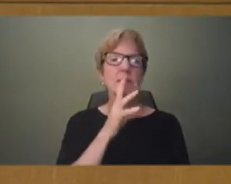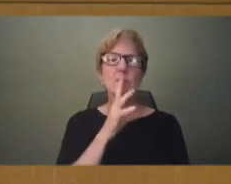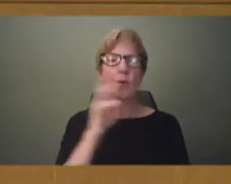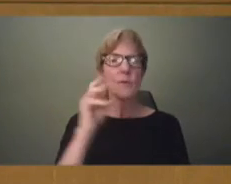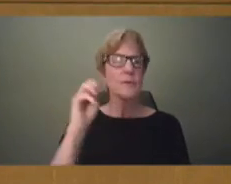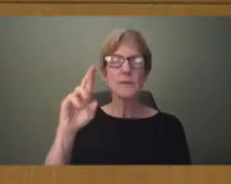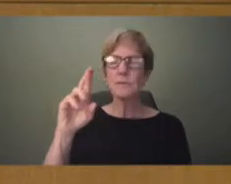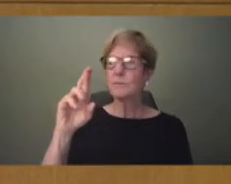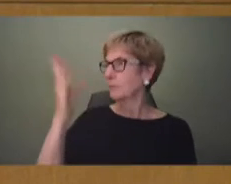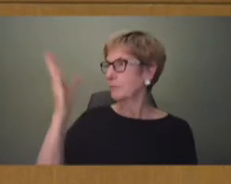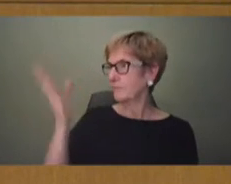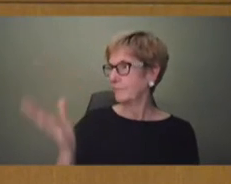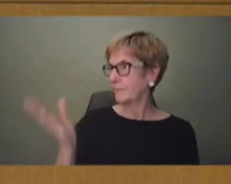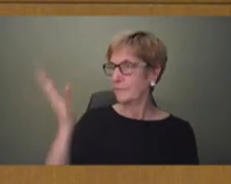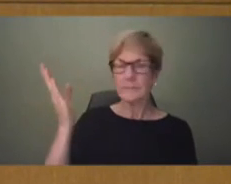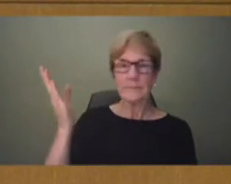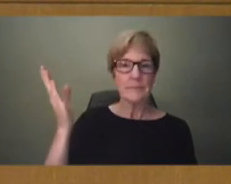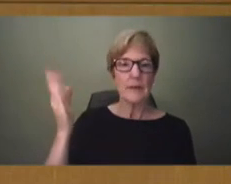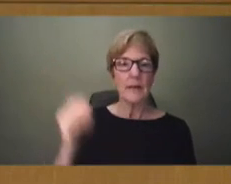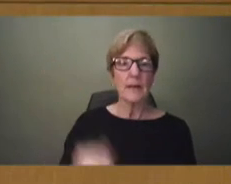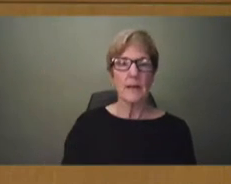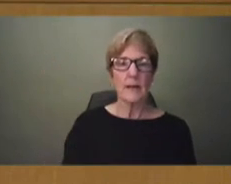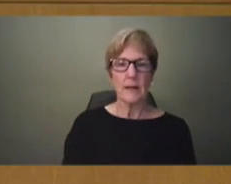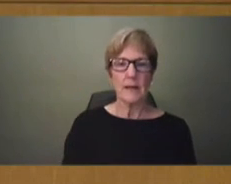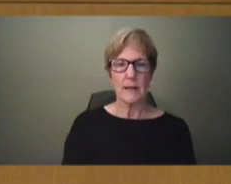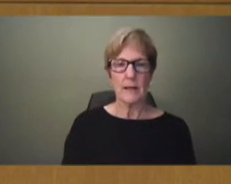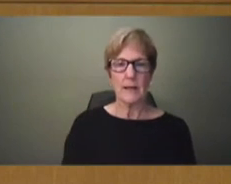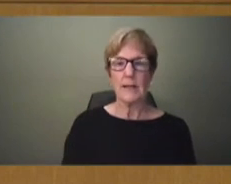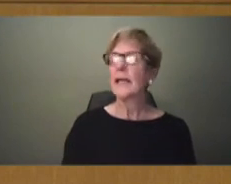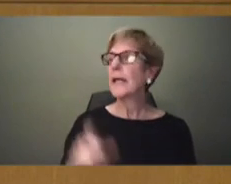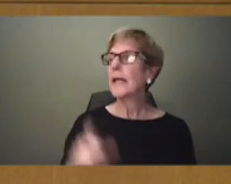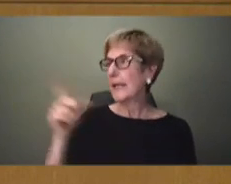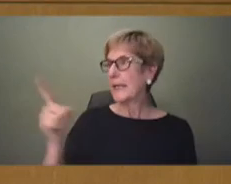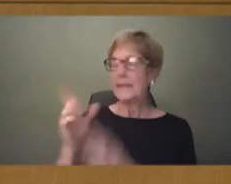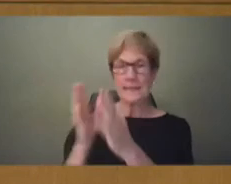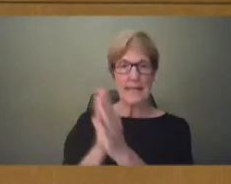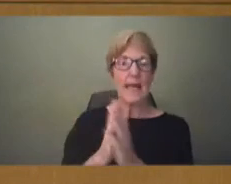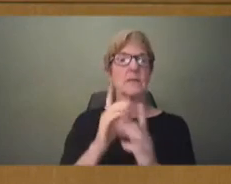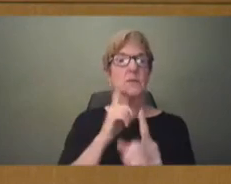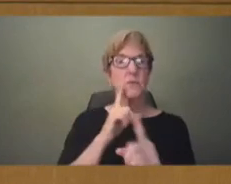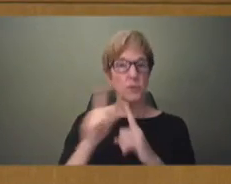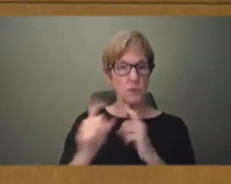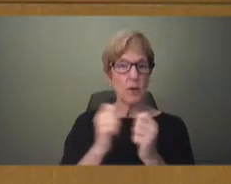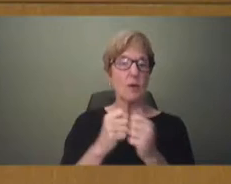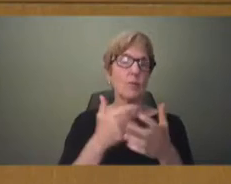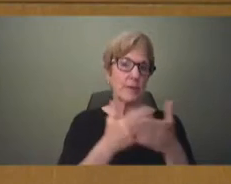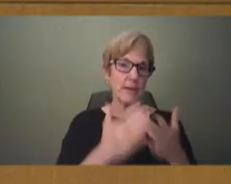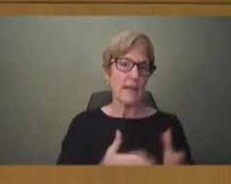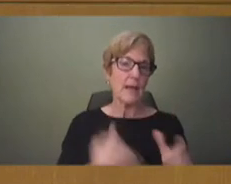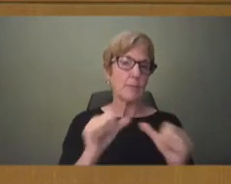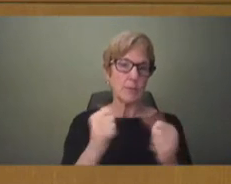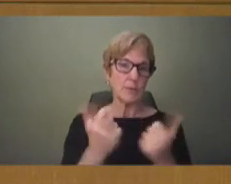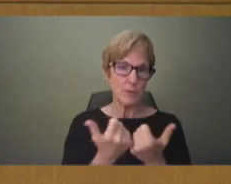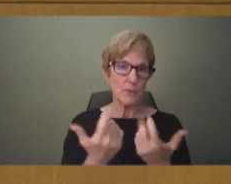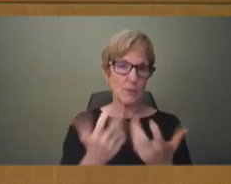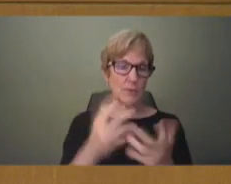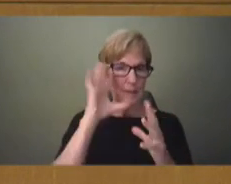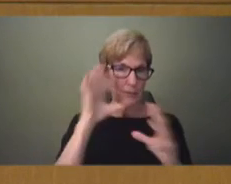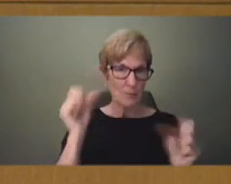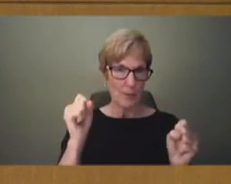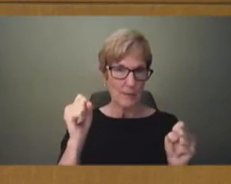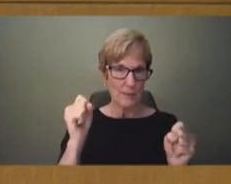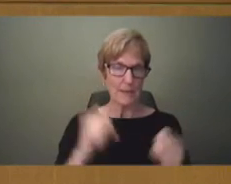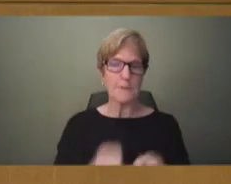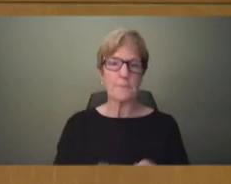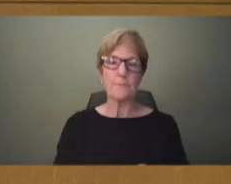rund um he has asked to speak to the neighborhood association president that